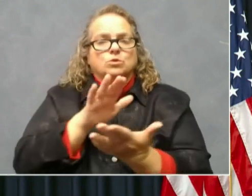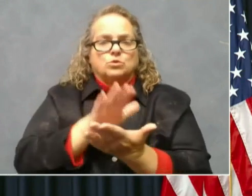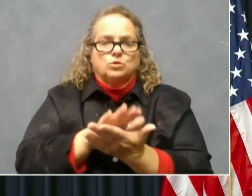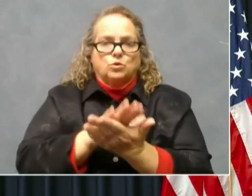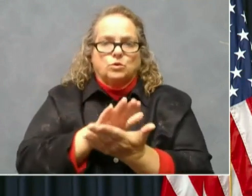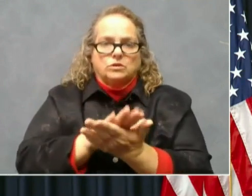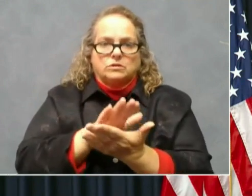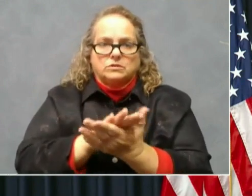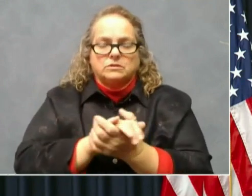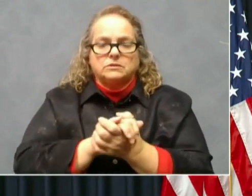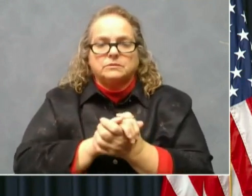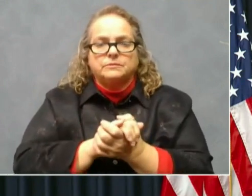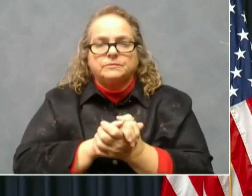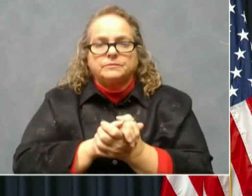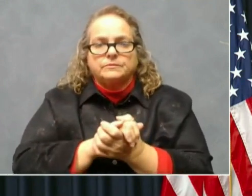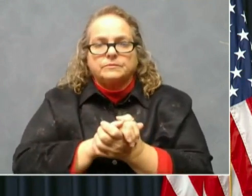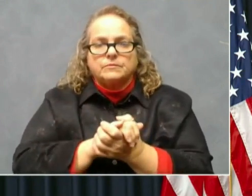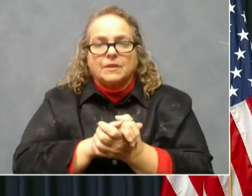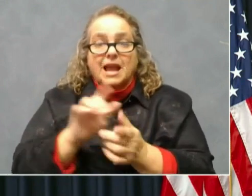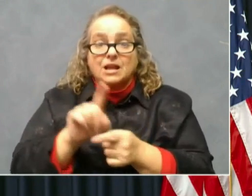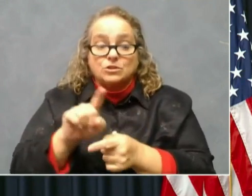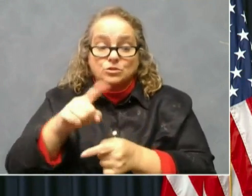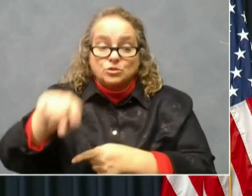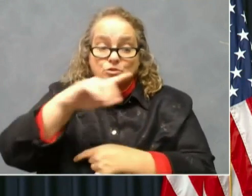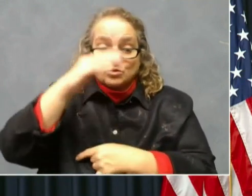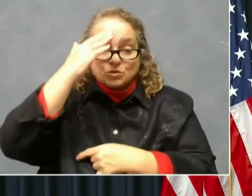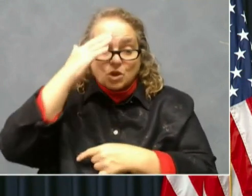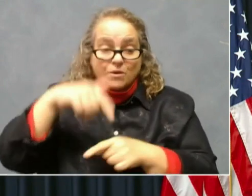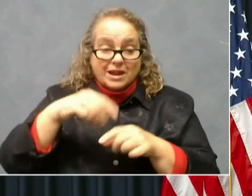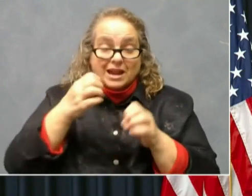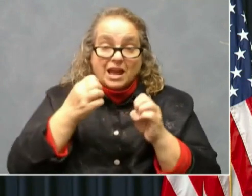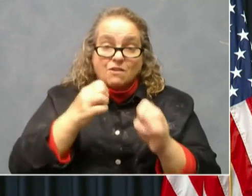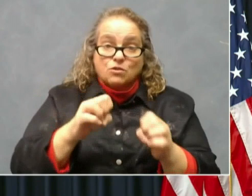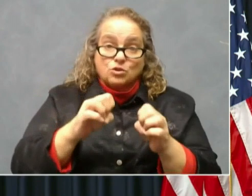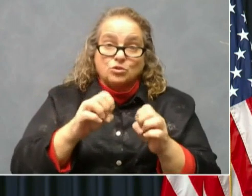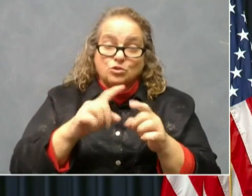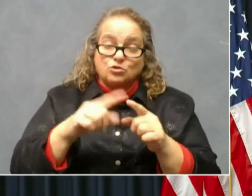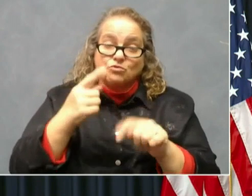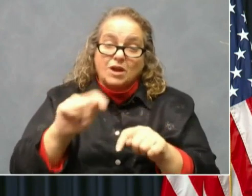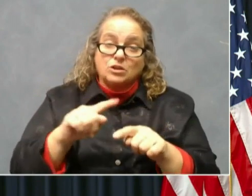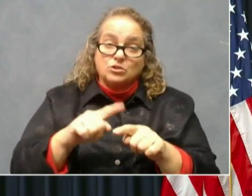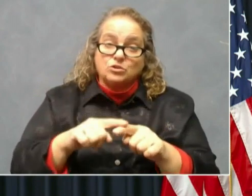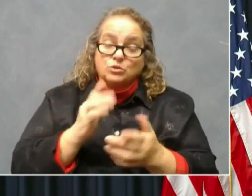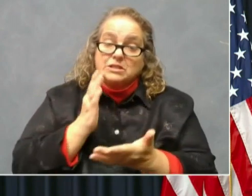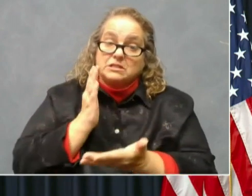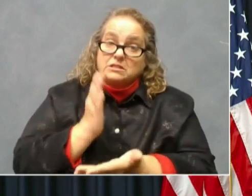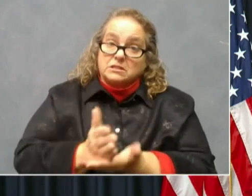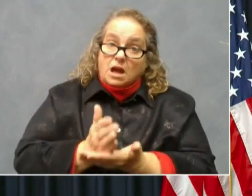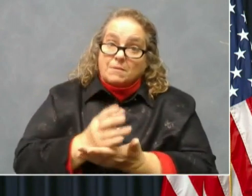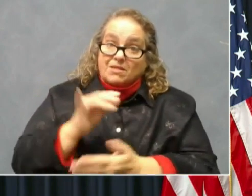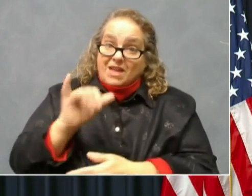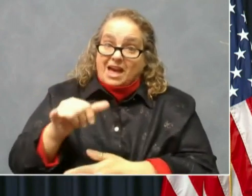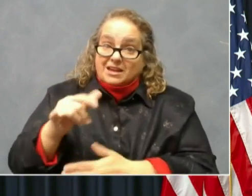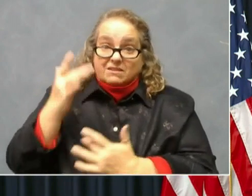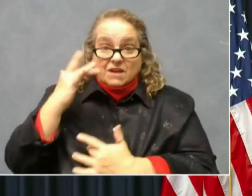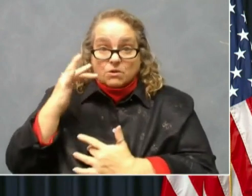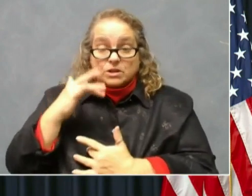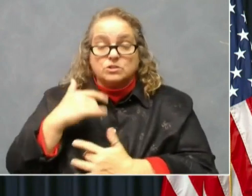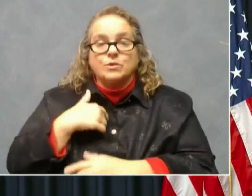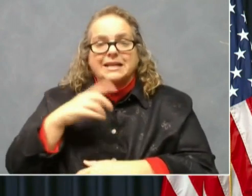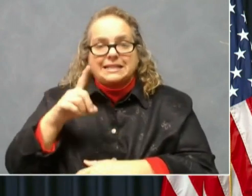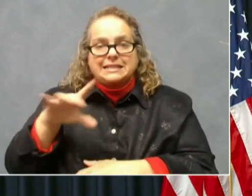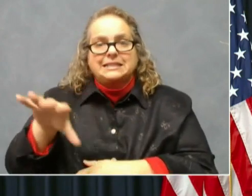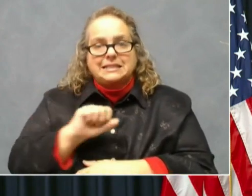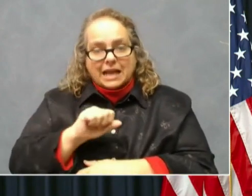As you all know, in an effort to stop the exponential growth of this virus, we took some aggressive